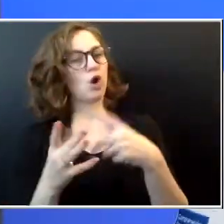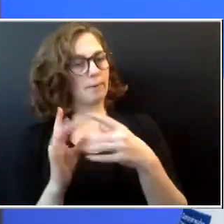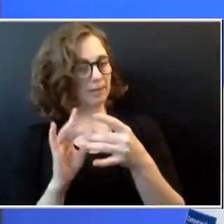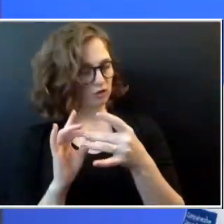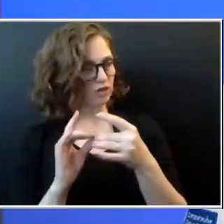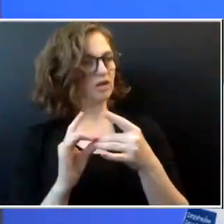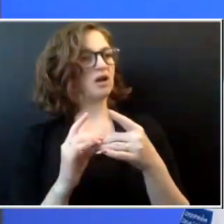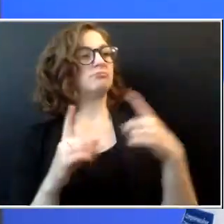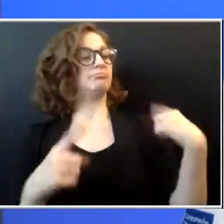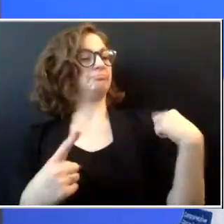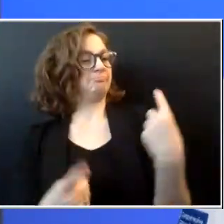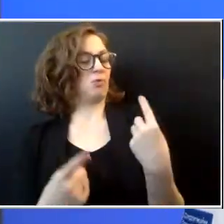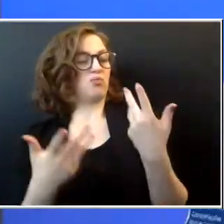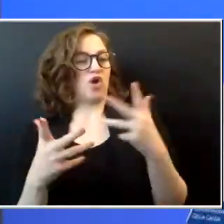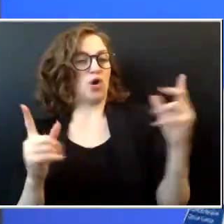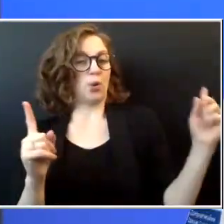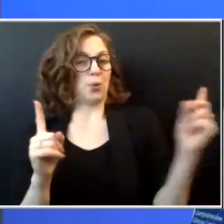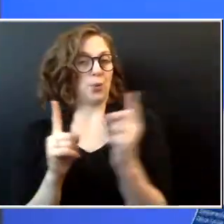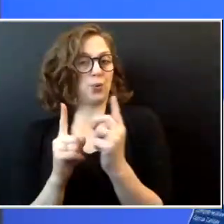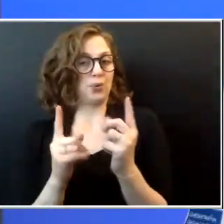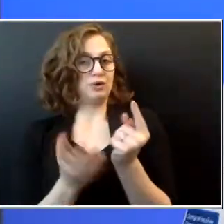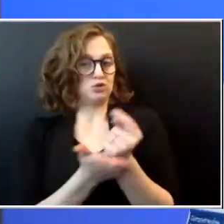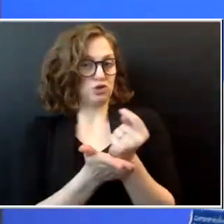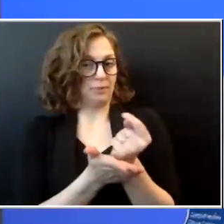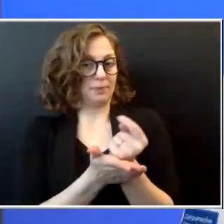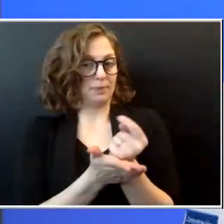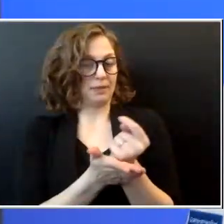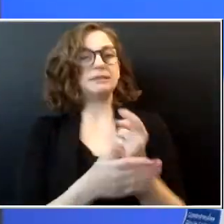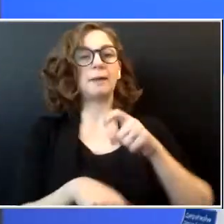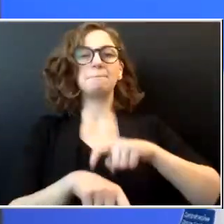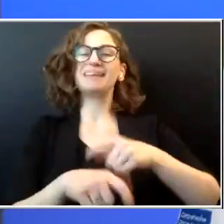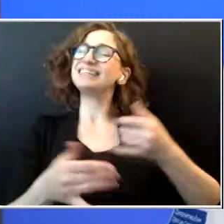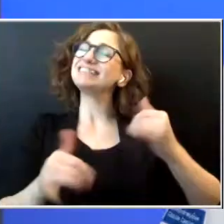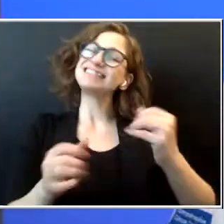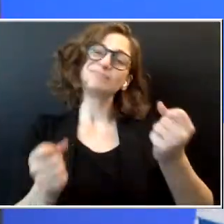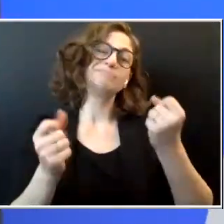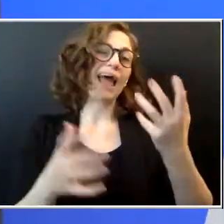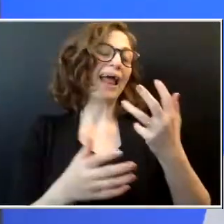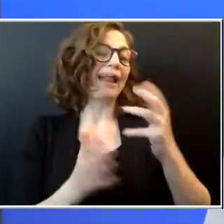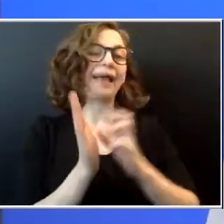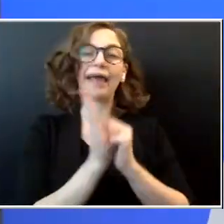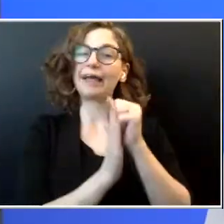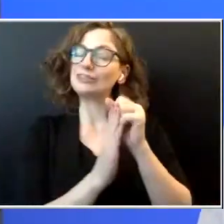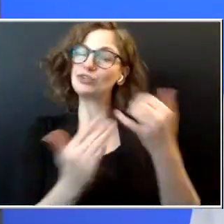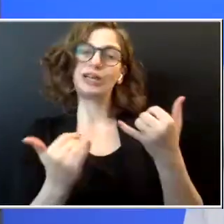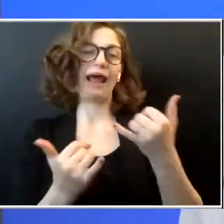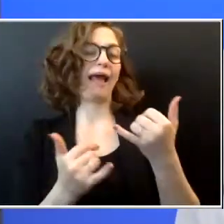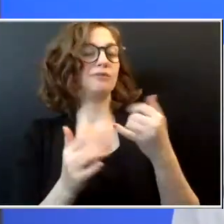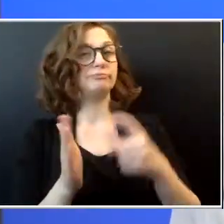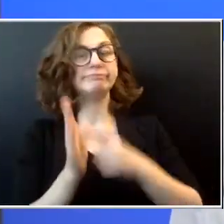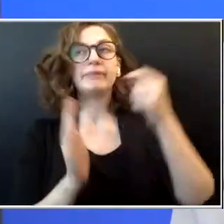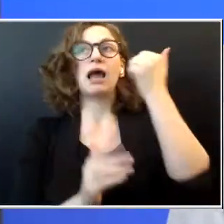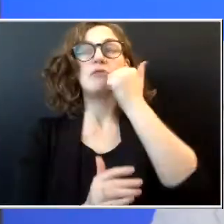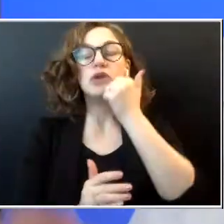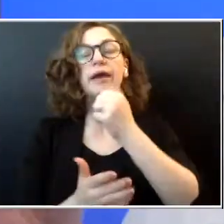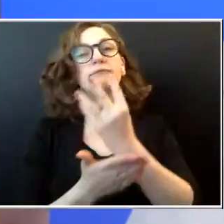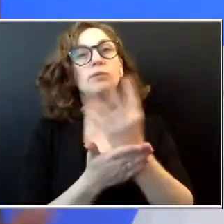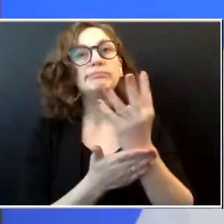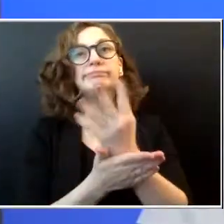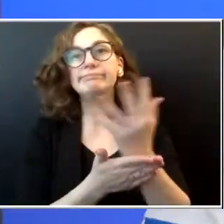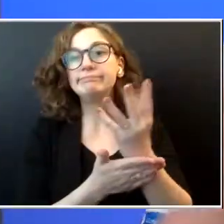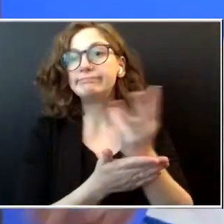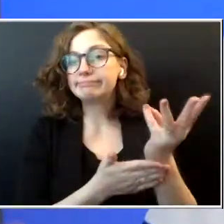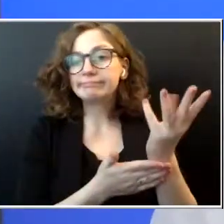there's still many cancers today where radiation takes every day 4, 5, 6 weeks. Flash therapy is this idea that we can